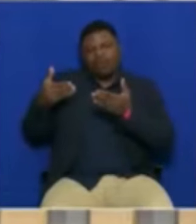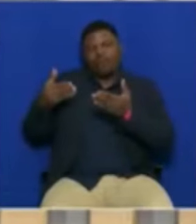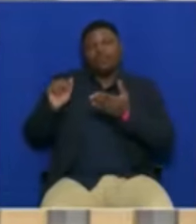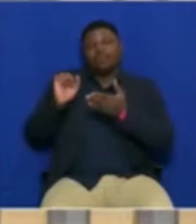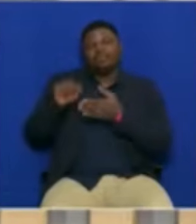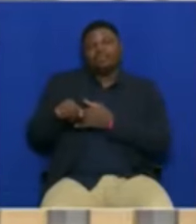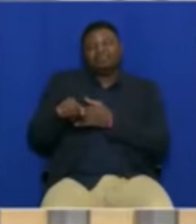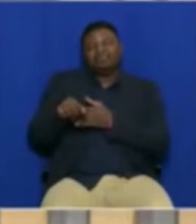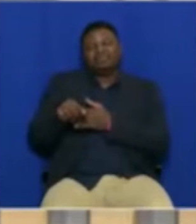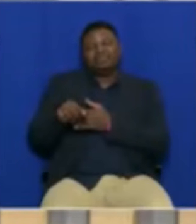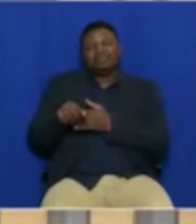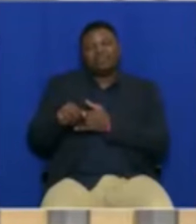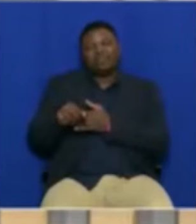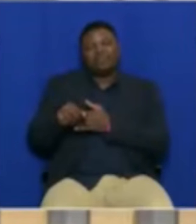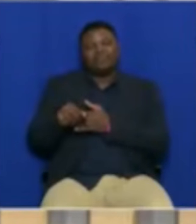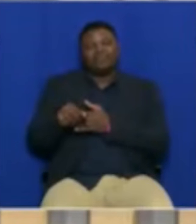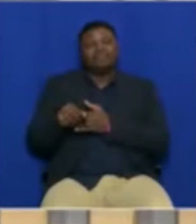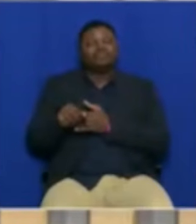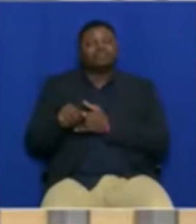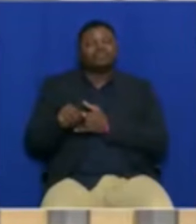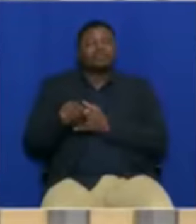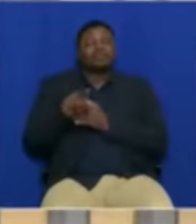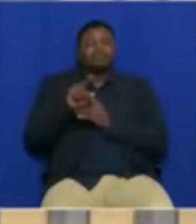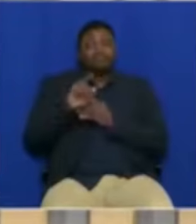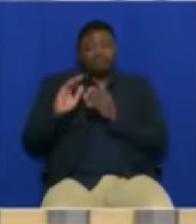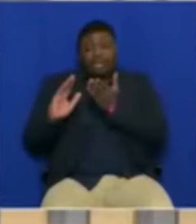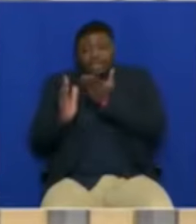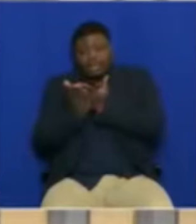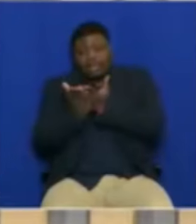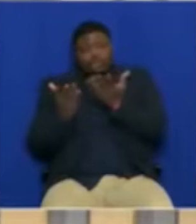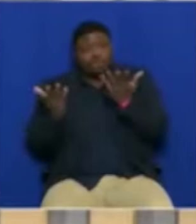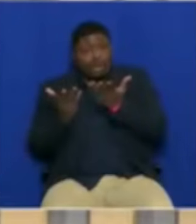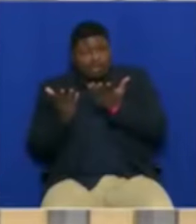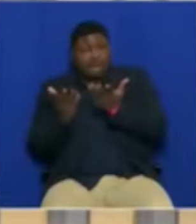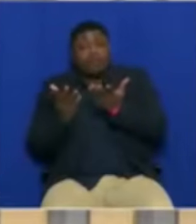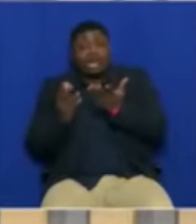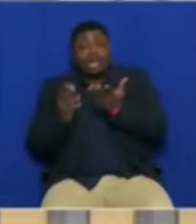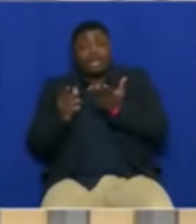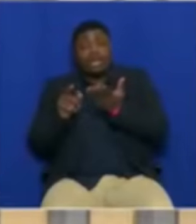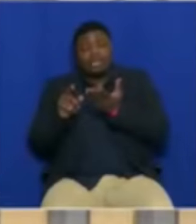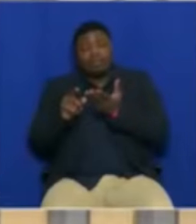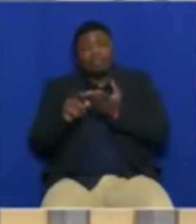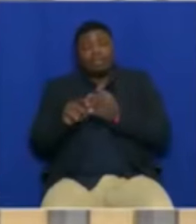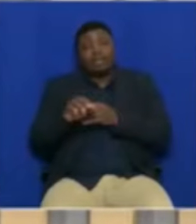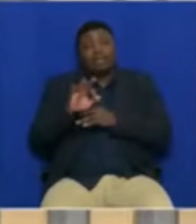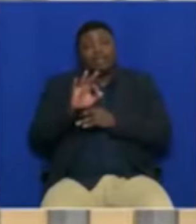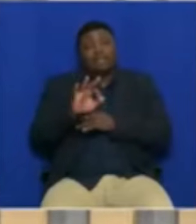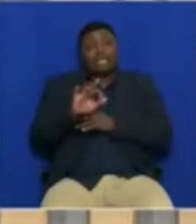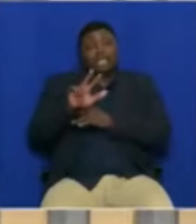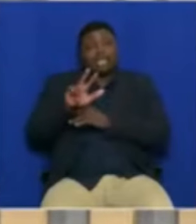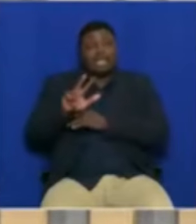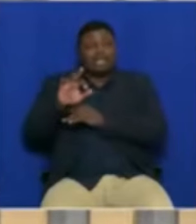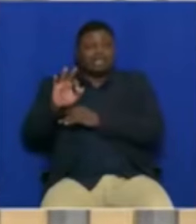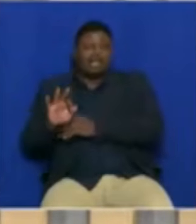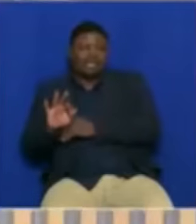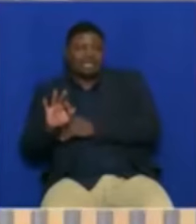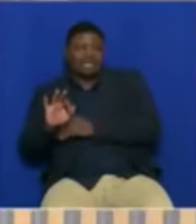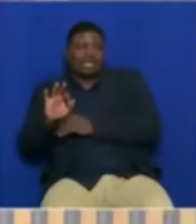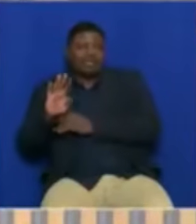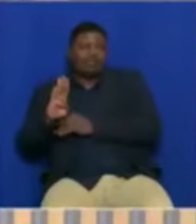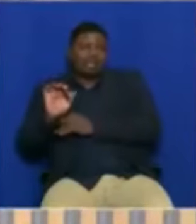3MA, 3MB, and that was the thing with the date there. So move on from... Sorry, before you move on, Commissioner? the